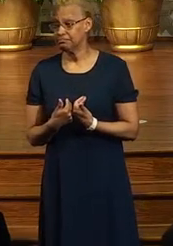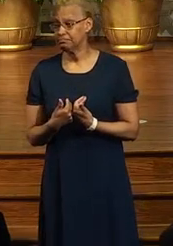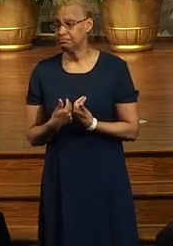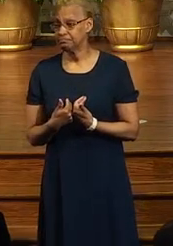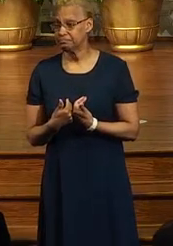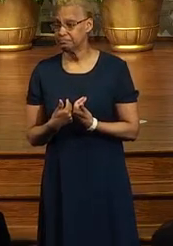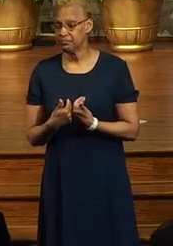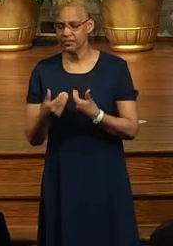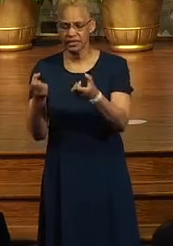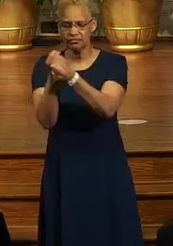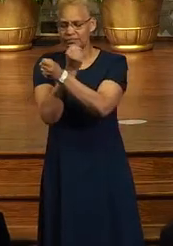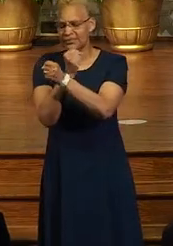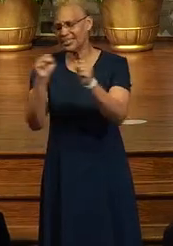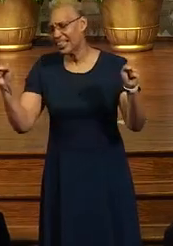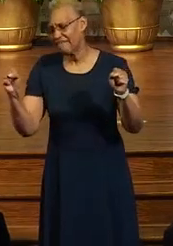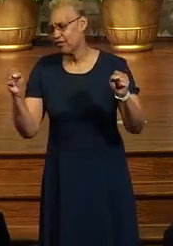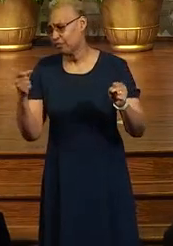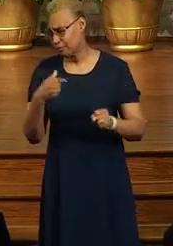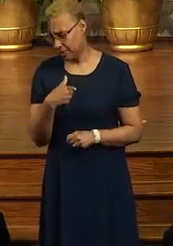Deliver me.